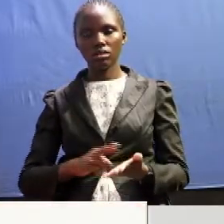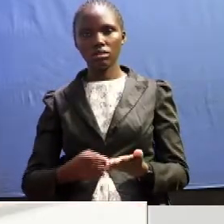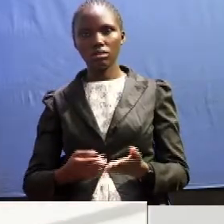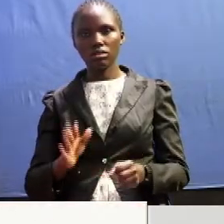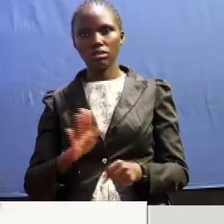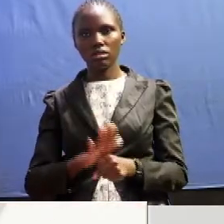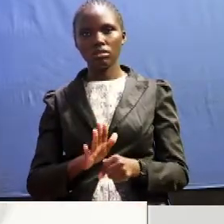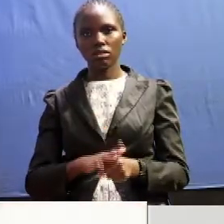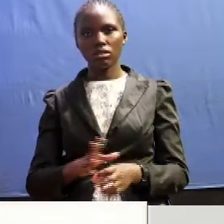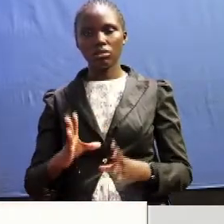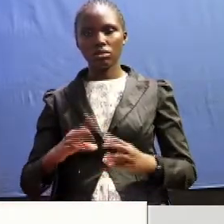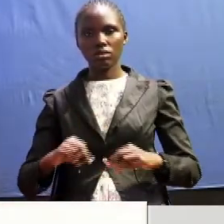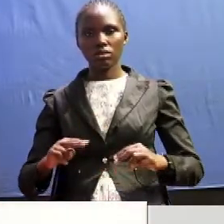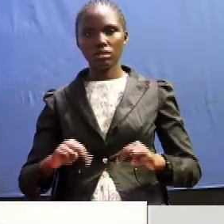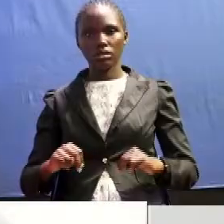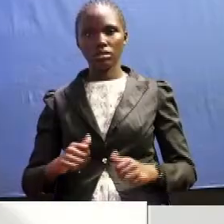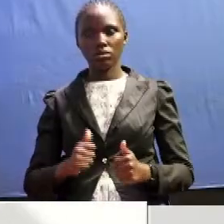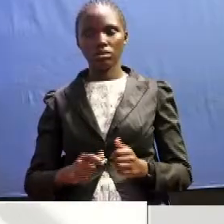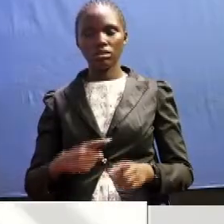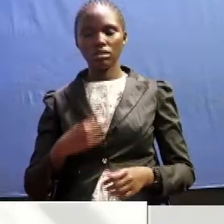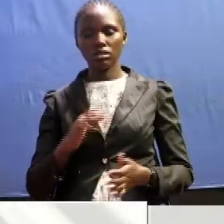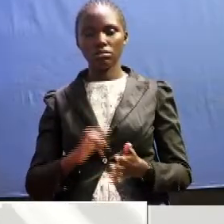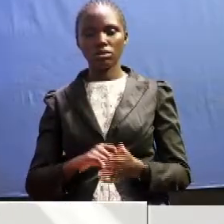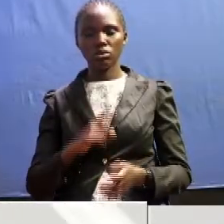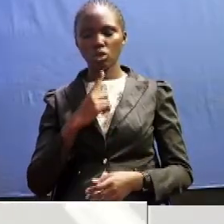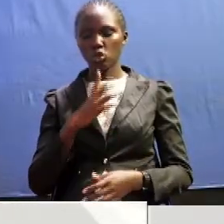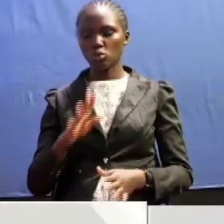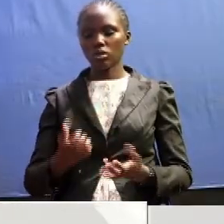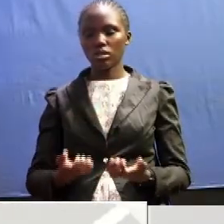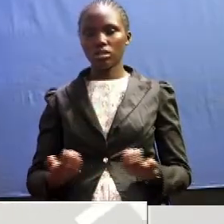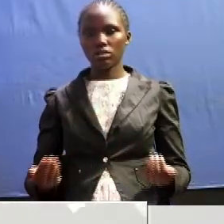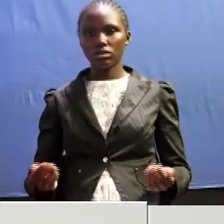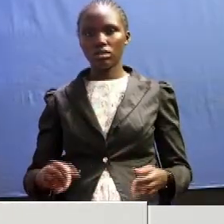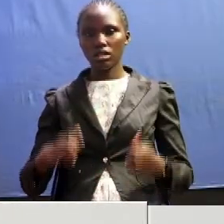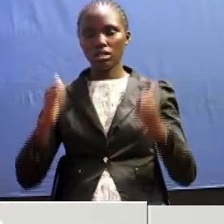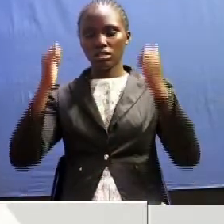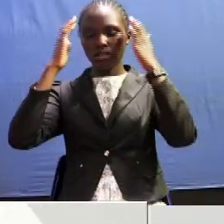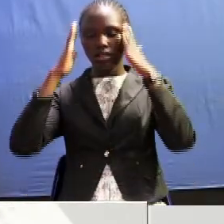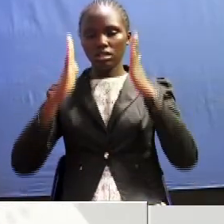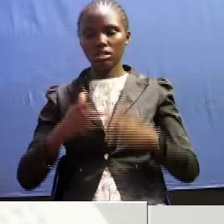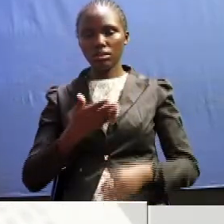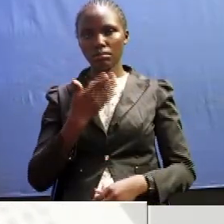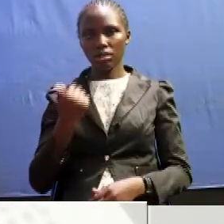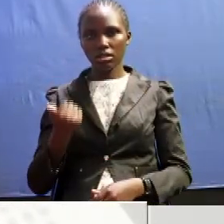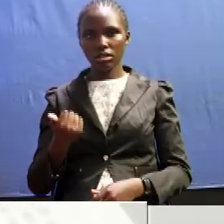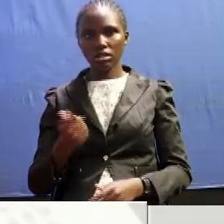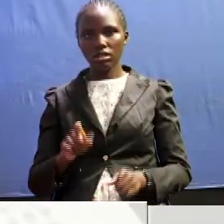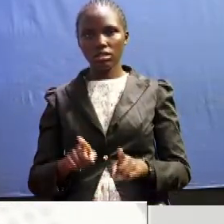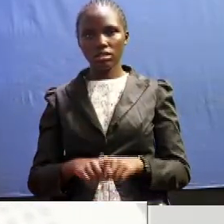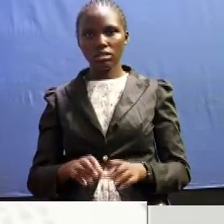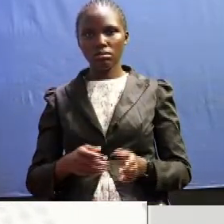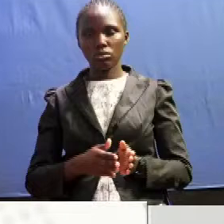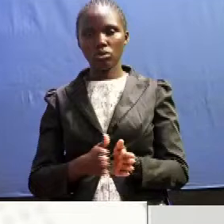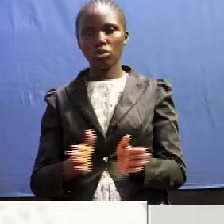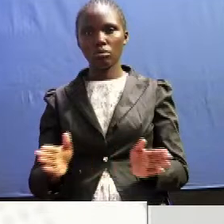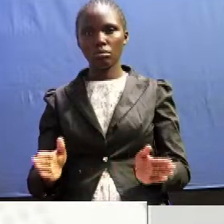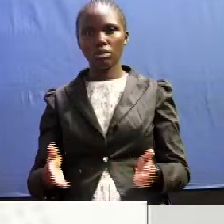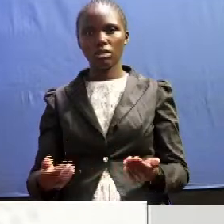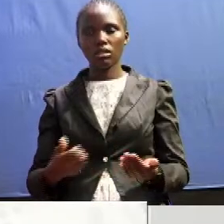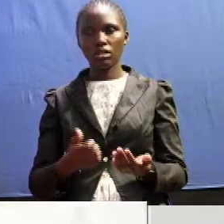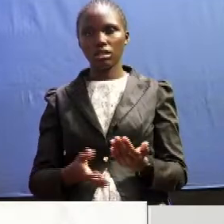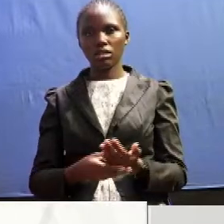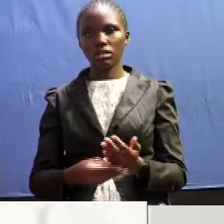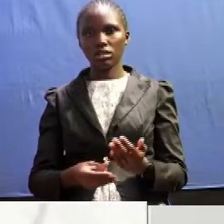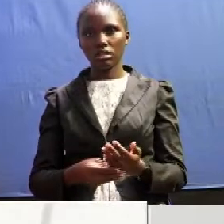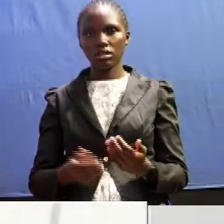affirmed that the allocations are crucial in ensuring smooth learning for school children and expanding access to higher